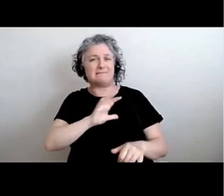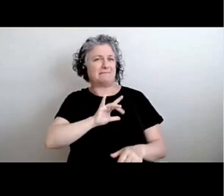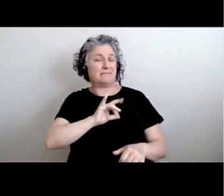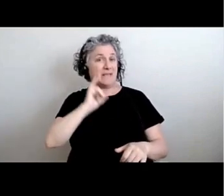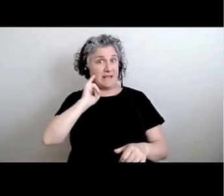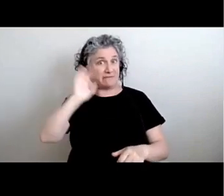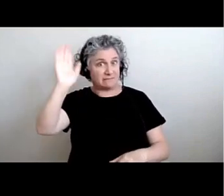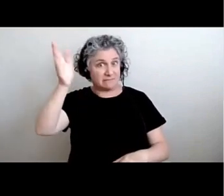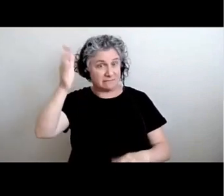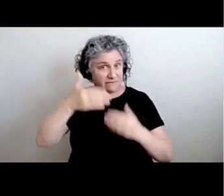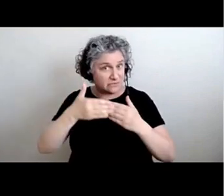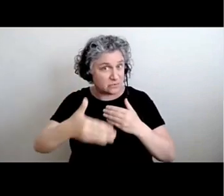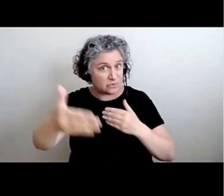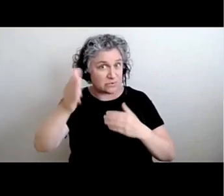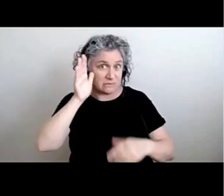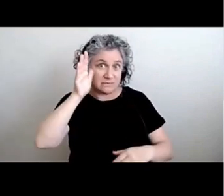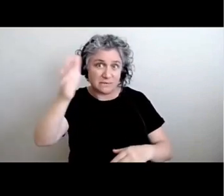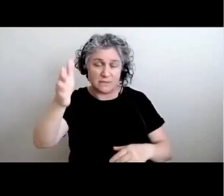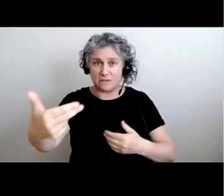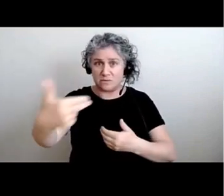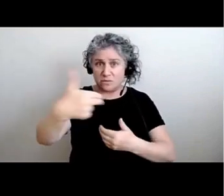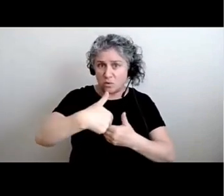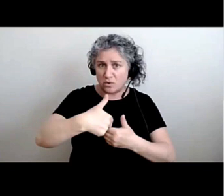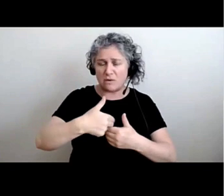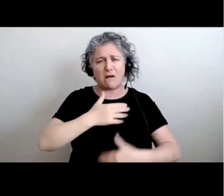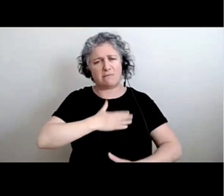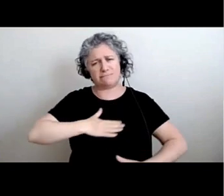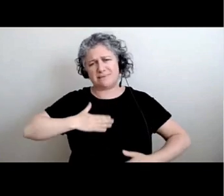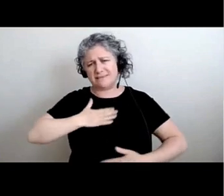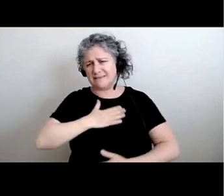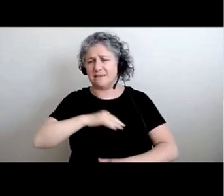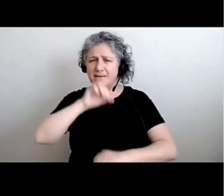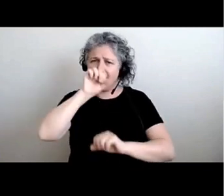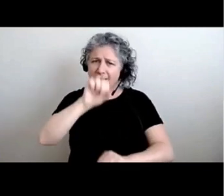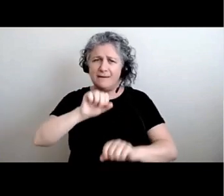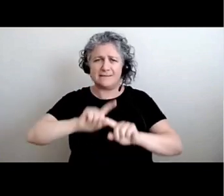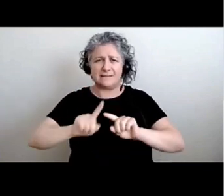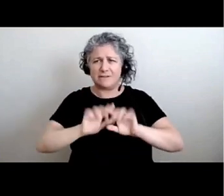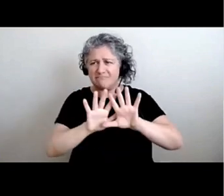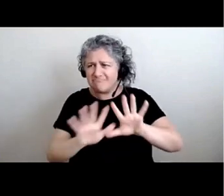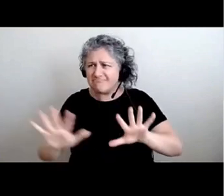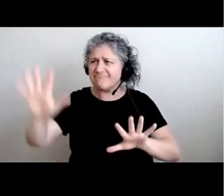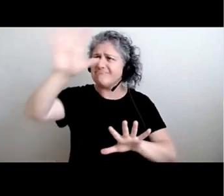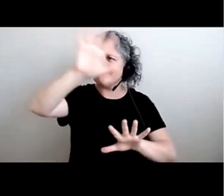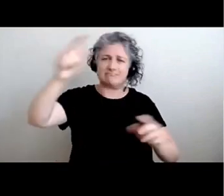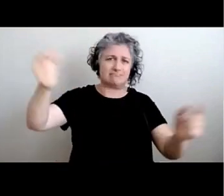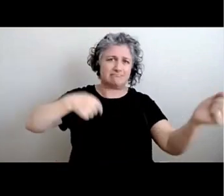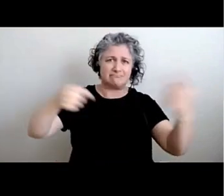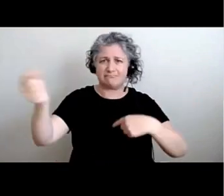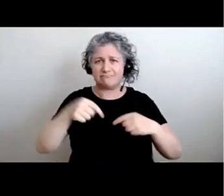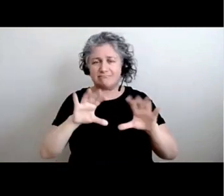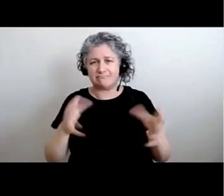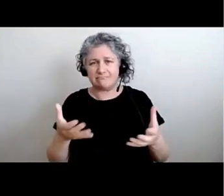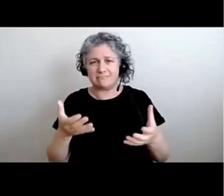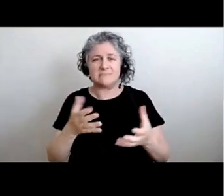join us, please do so. We love to have different participants sharing different stories.